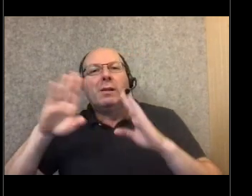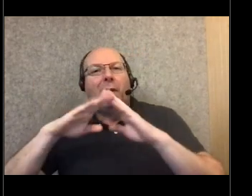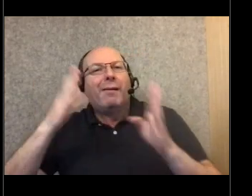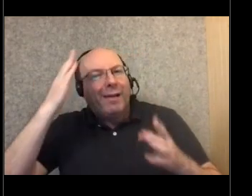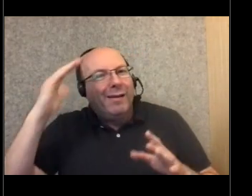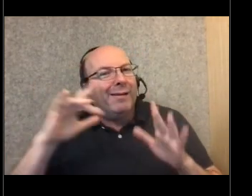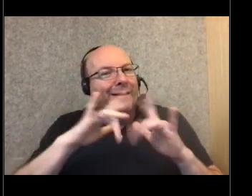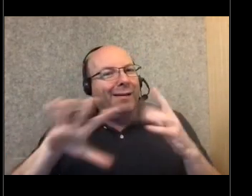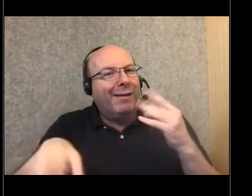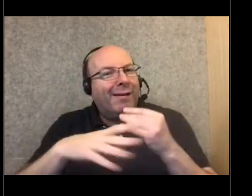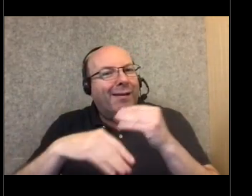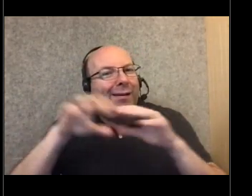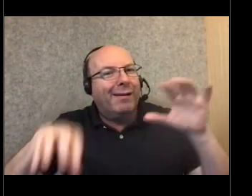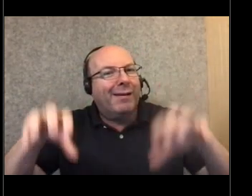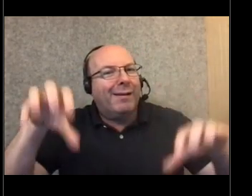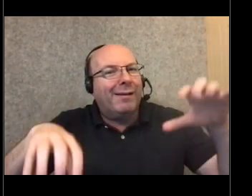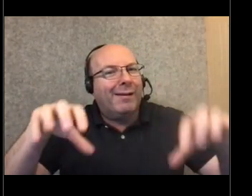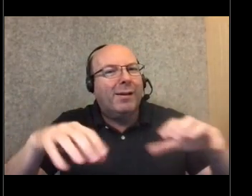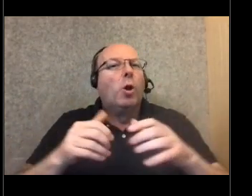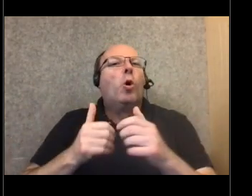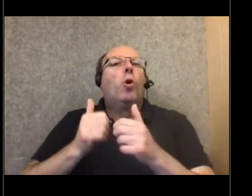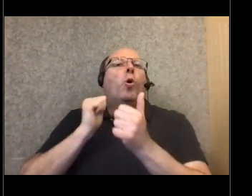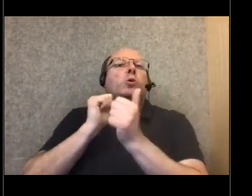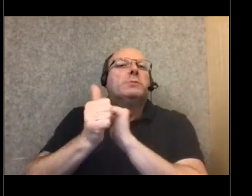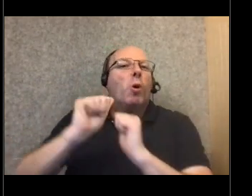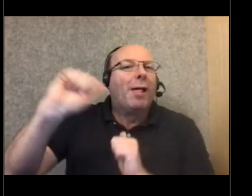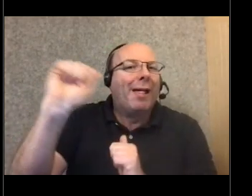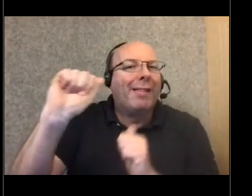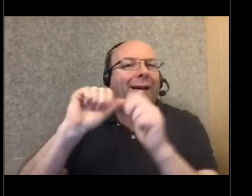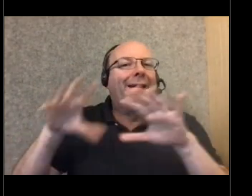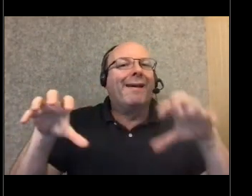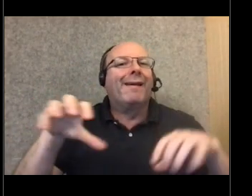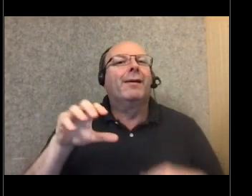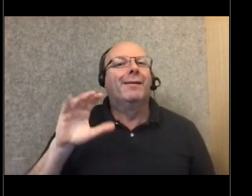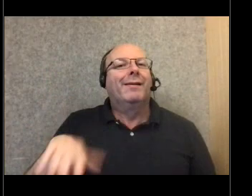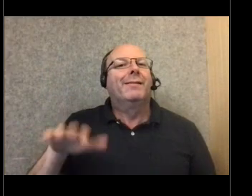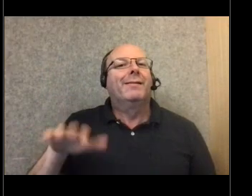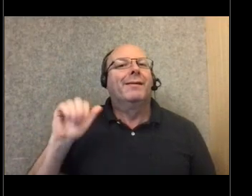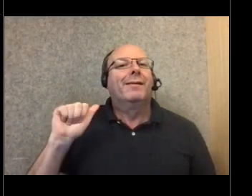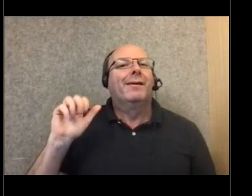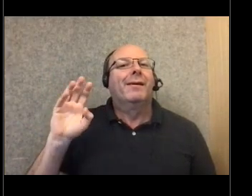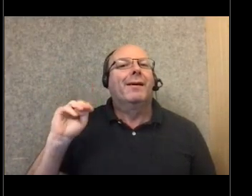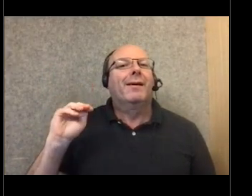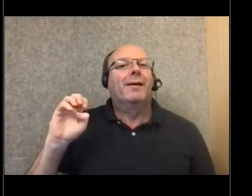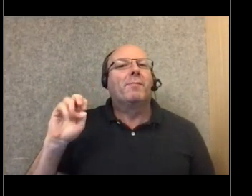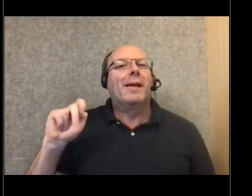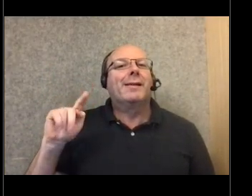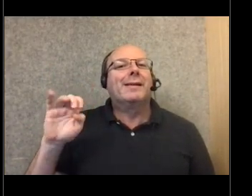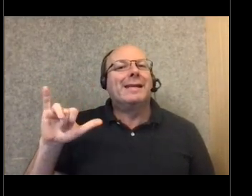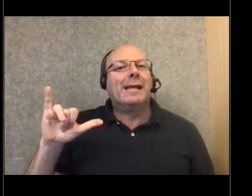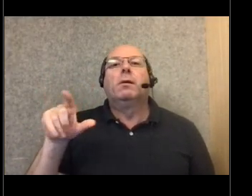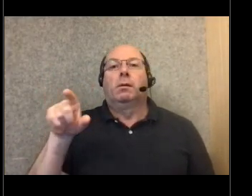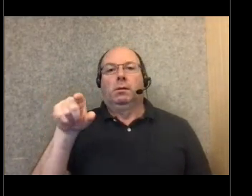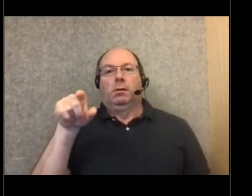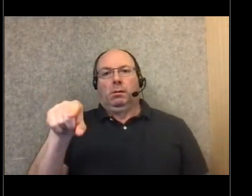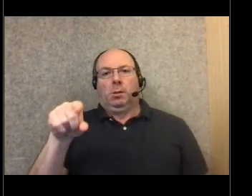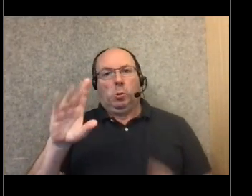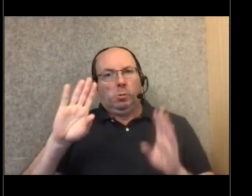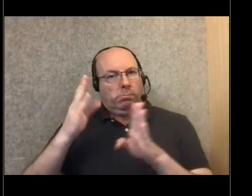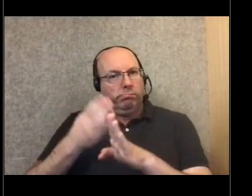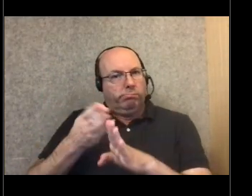clubhouses, and sports facilities, should be considered early in the planning process.